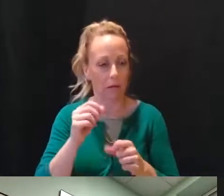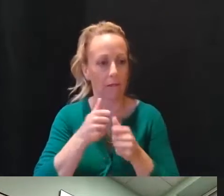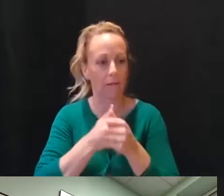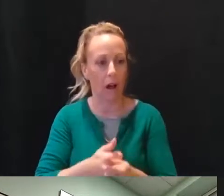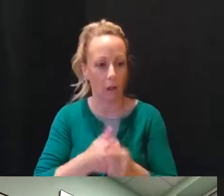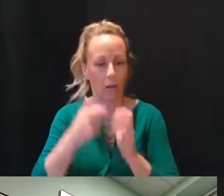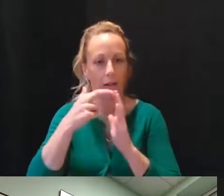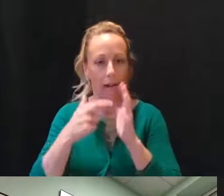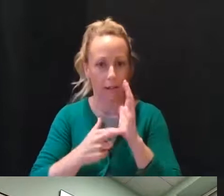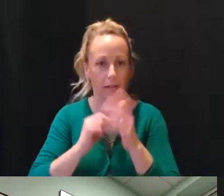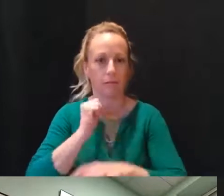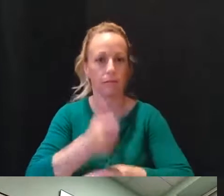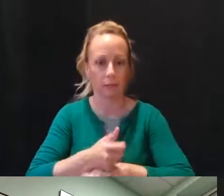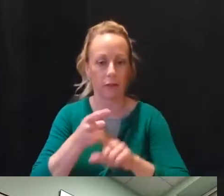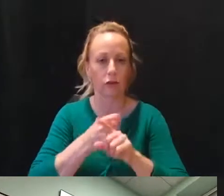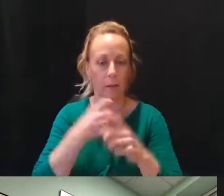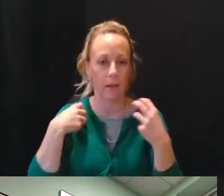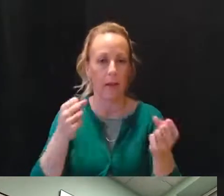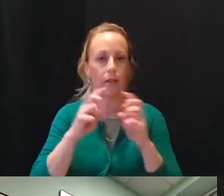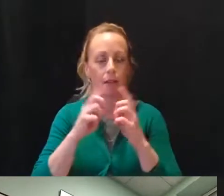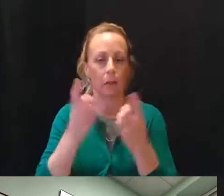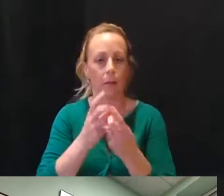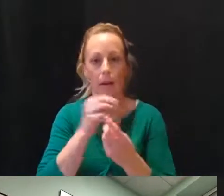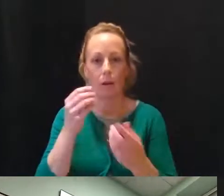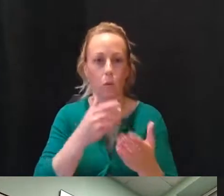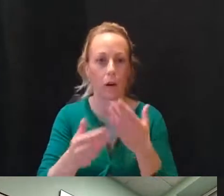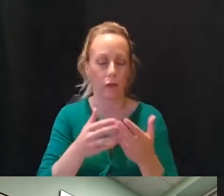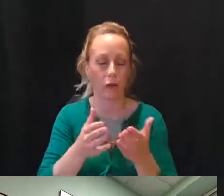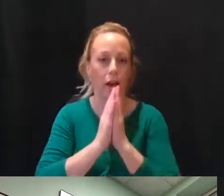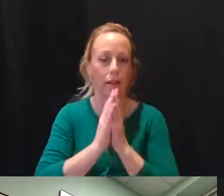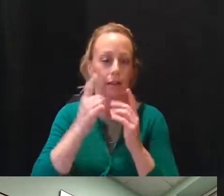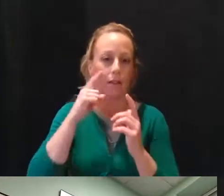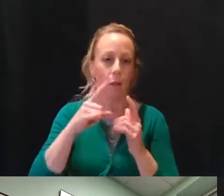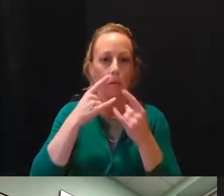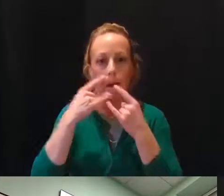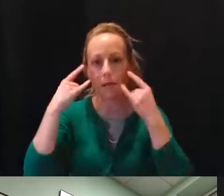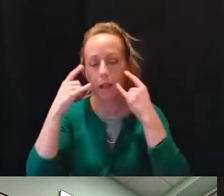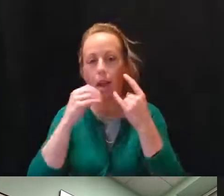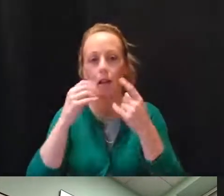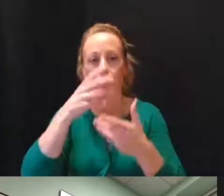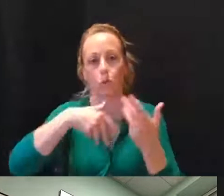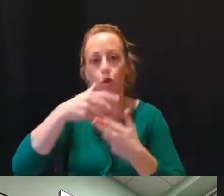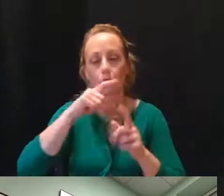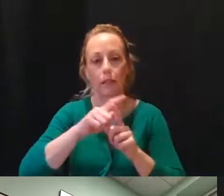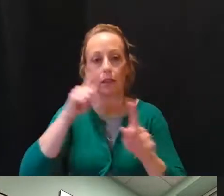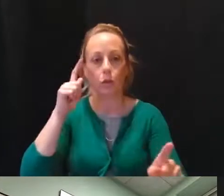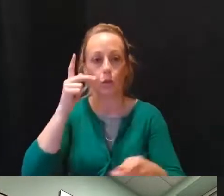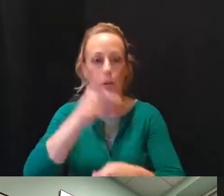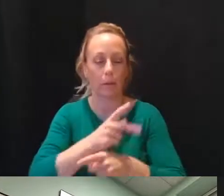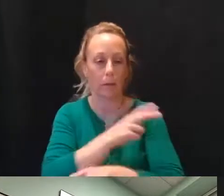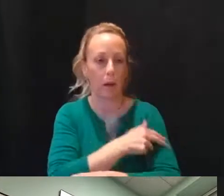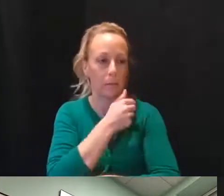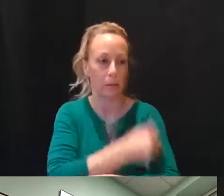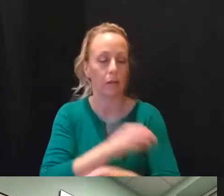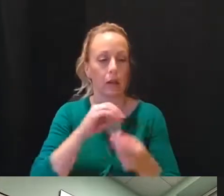been put out by the health department and whatever they're saying about the masking and physical distancing, so that we can keep the hospitalization rate down